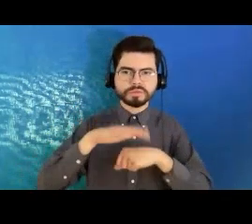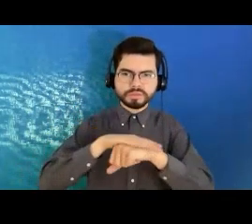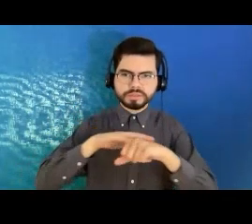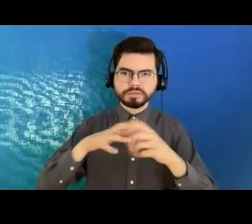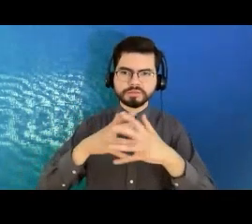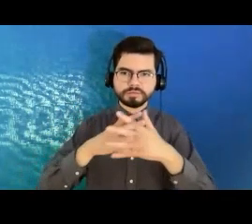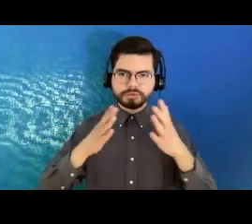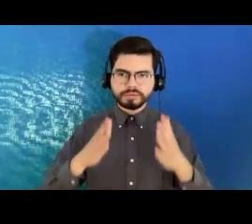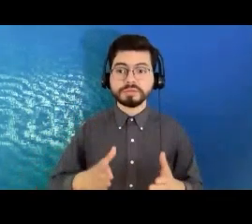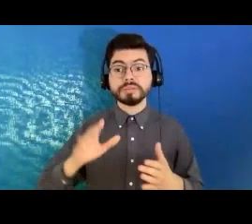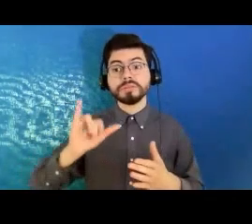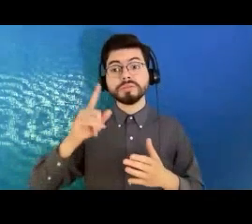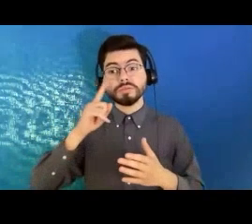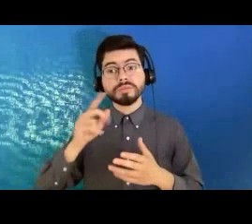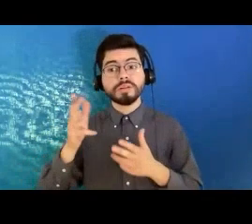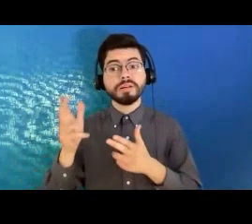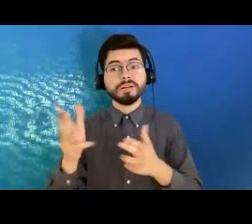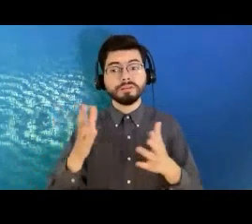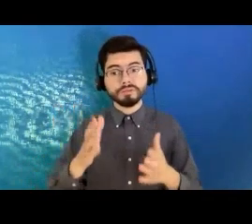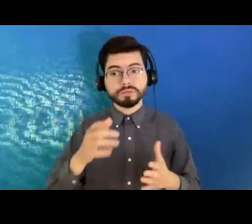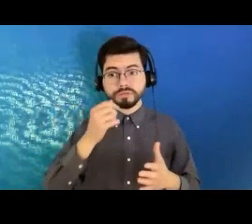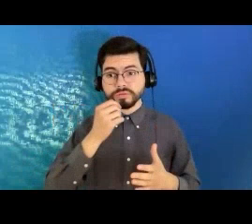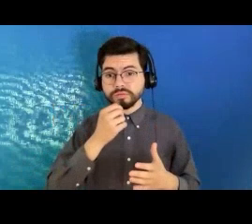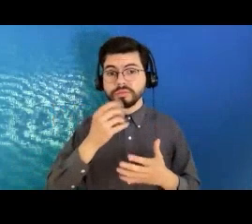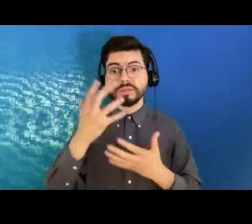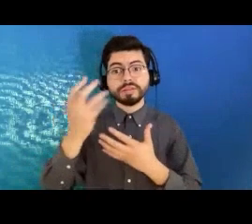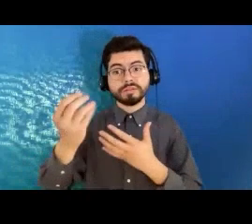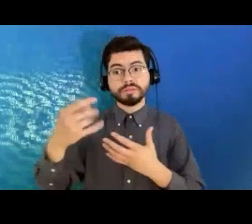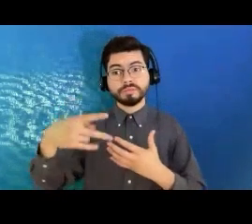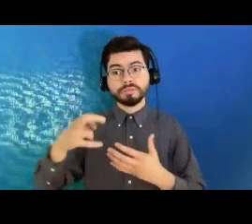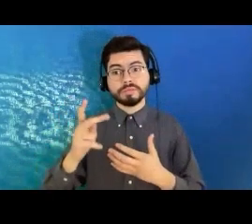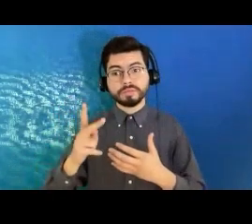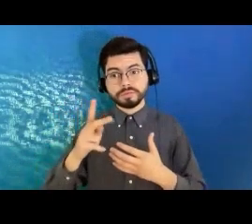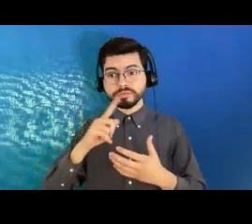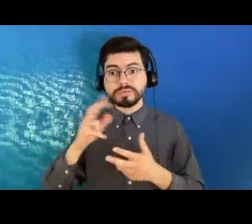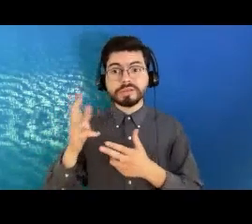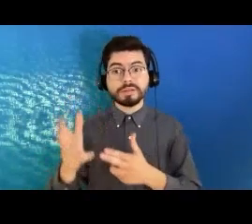and also to hunters. Hunters outside of the park like to harvest bison as well.